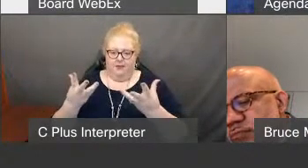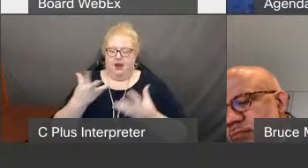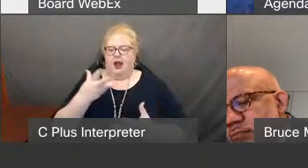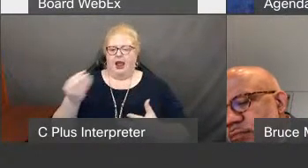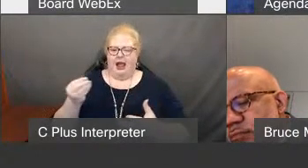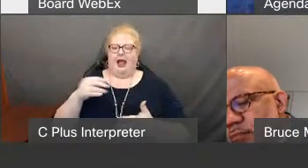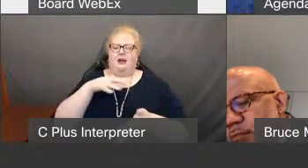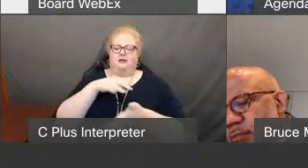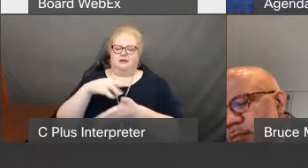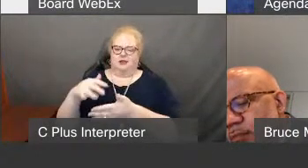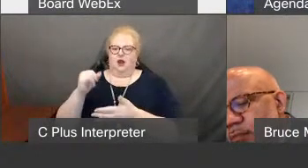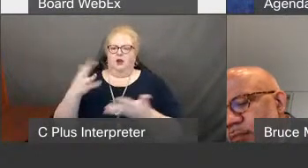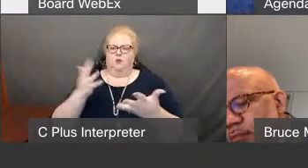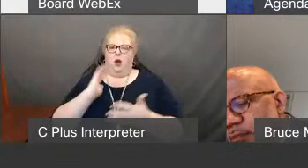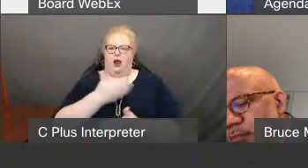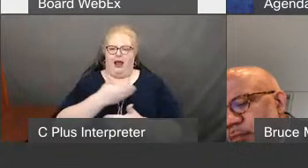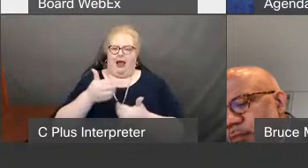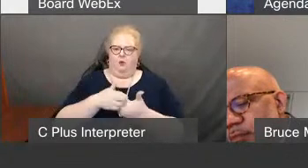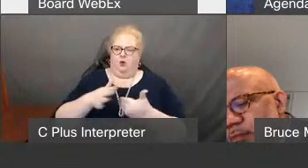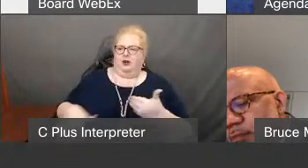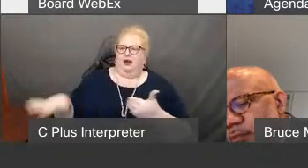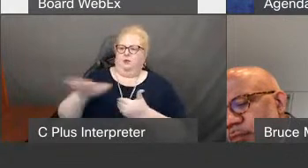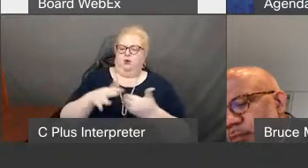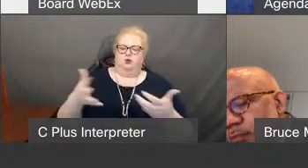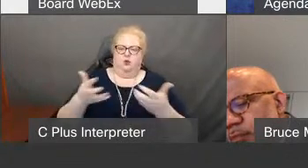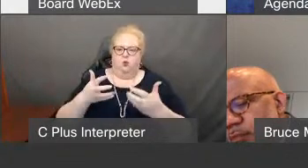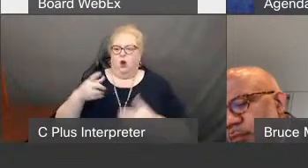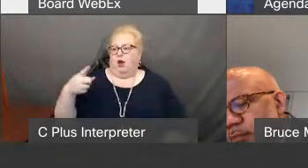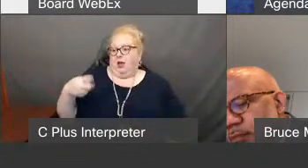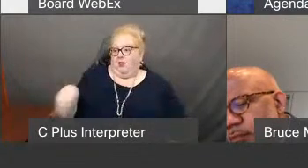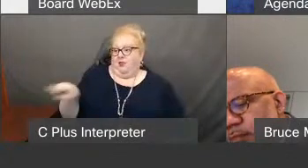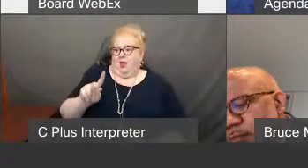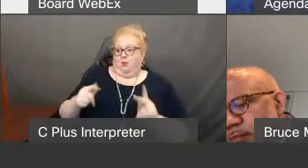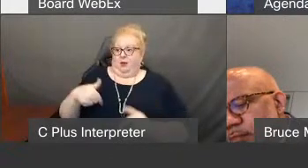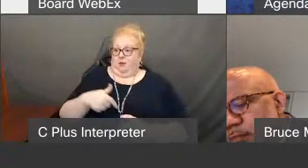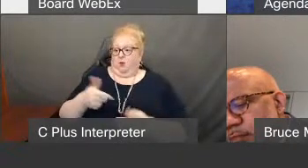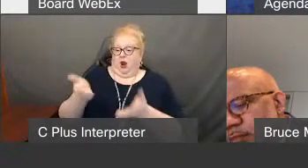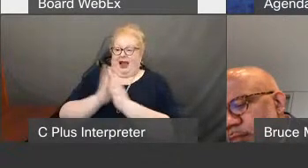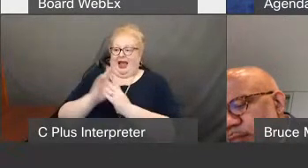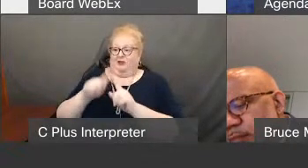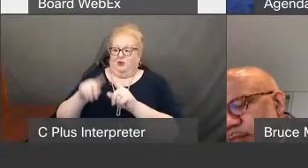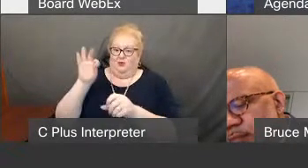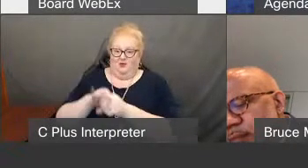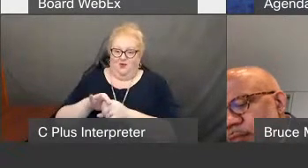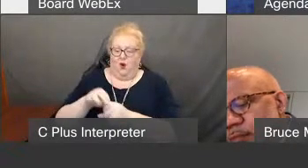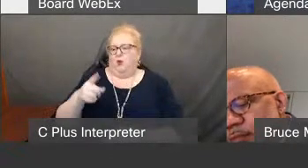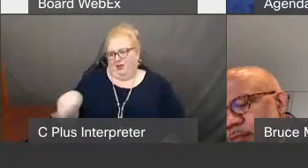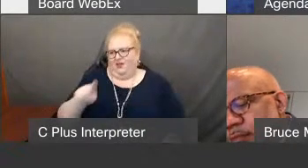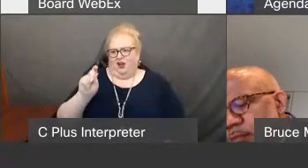then to go from there. They're the people we're asking to vote for this, and they should have input into it.